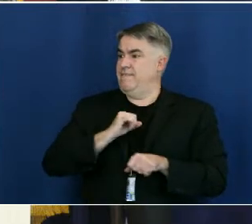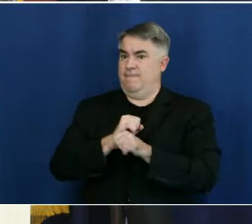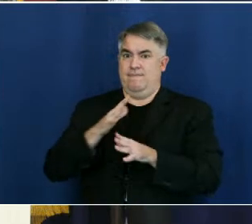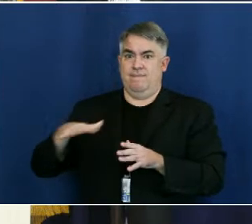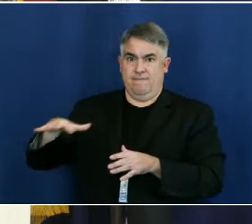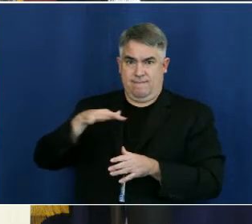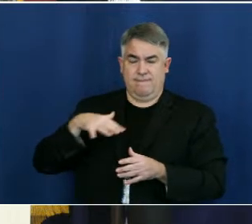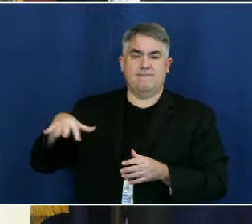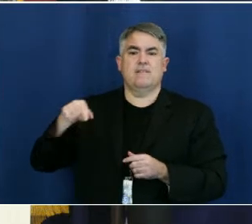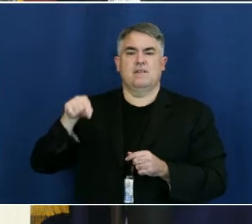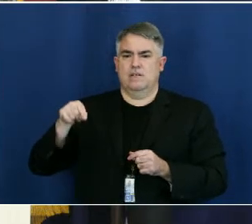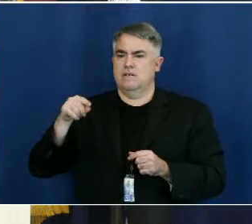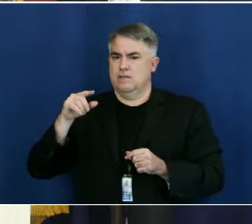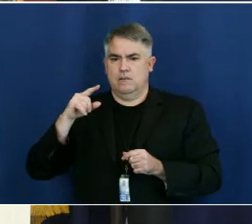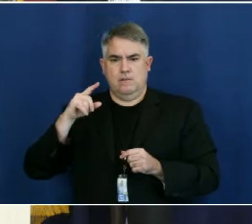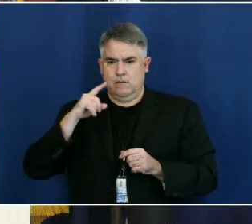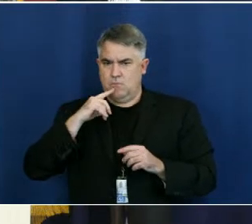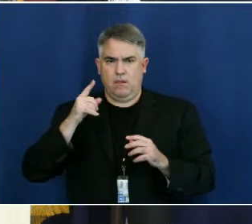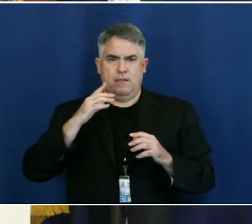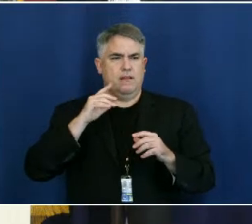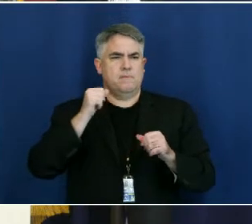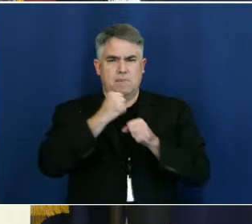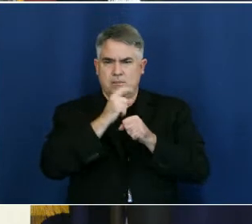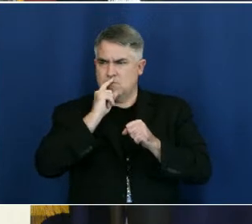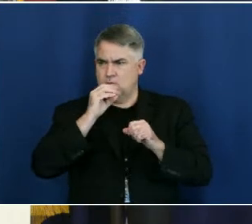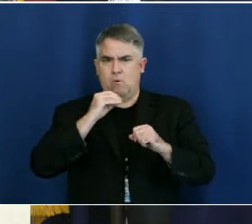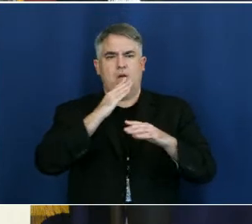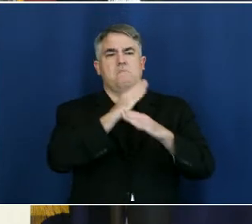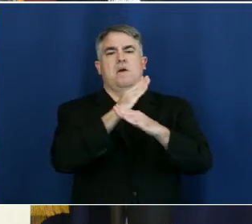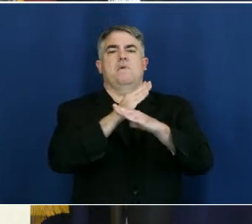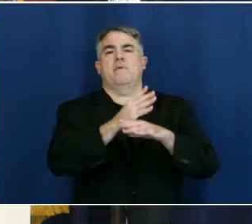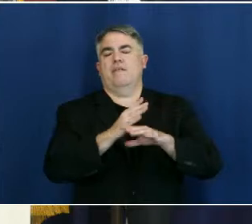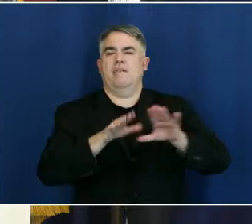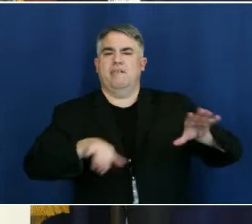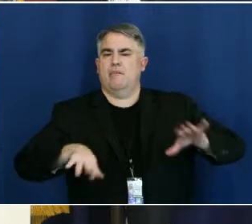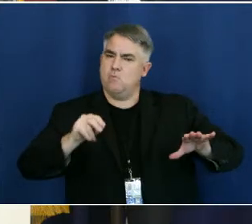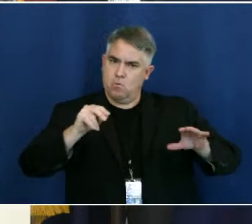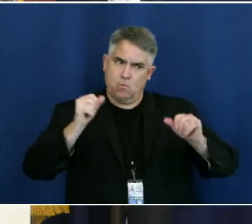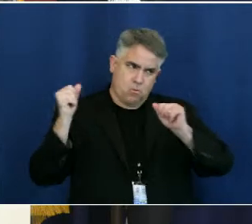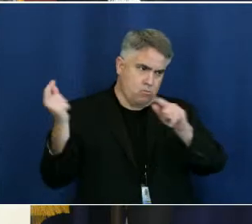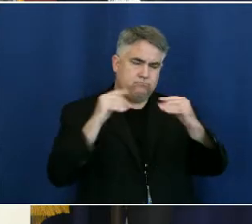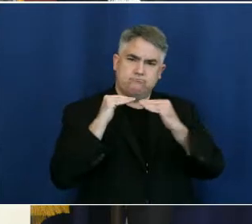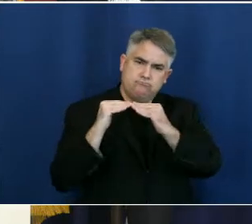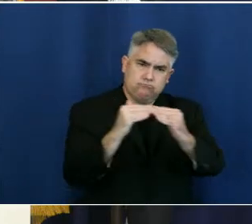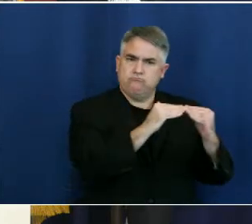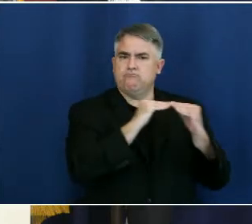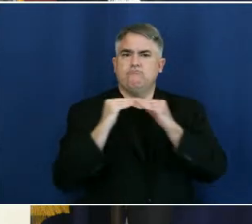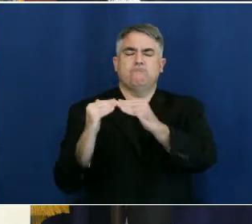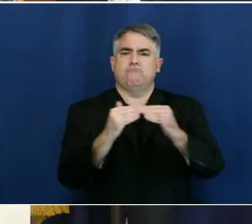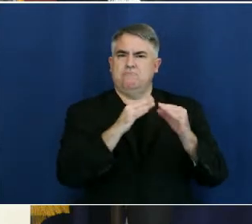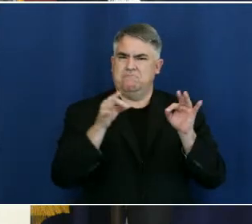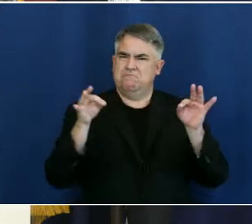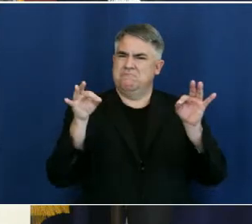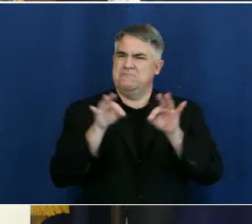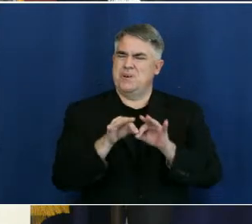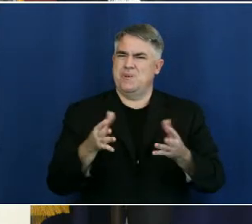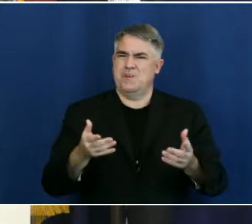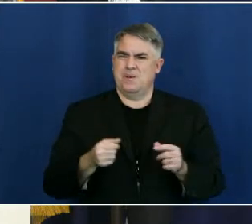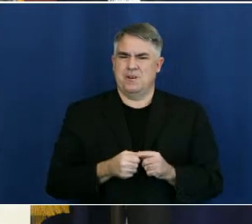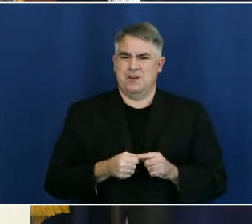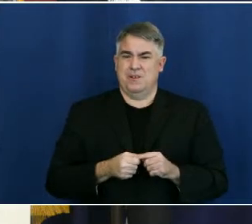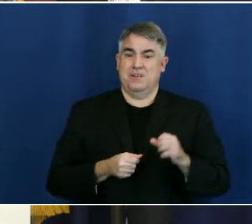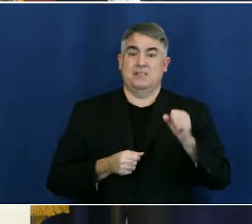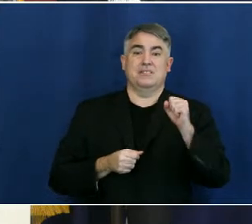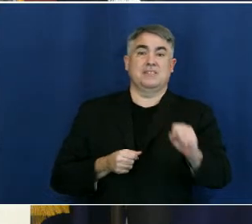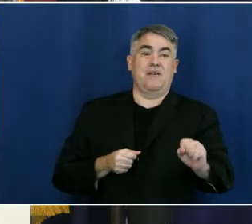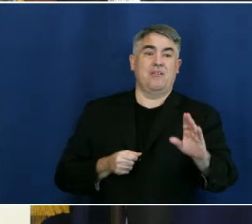preventing people from accessing appointments. We have been committed to ensuring that we have pods in our neighborhoods, including the South Bay and North County,